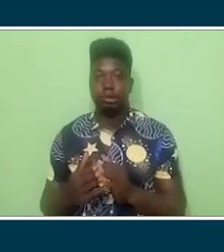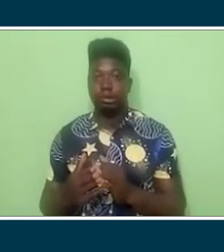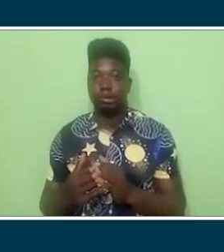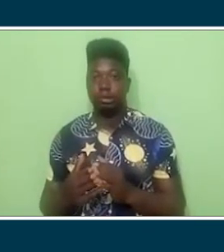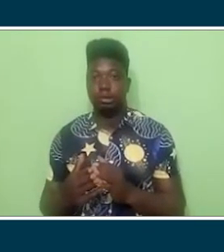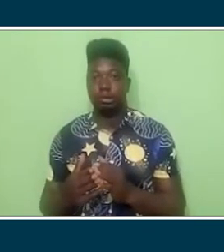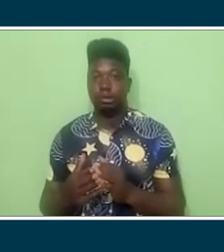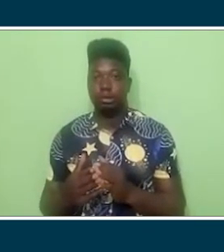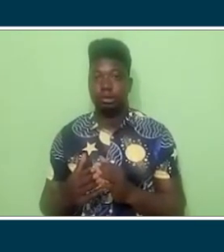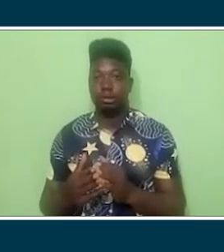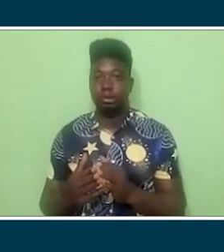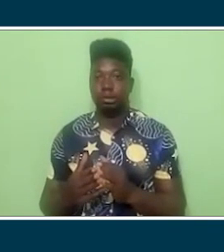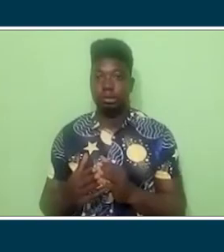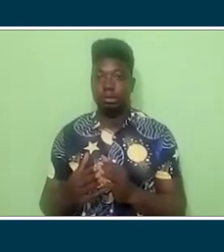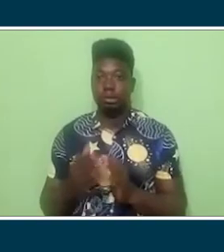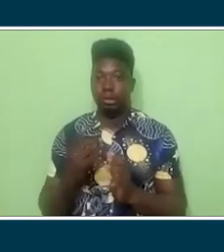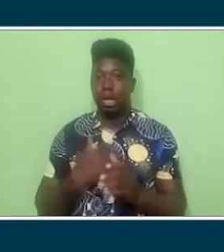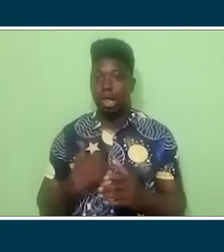where